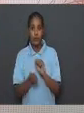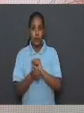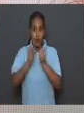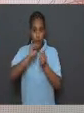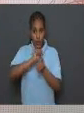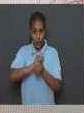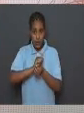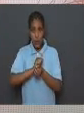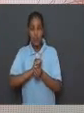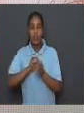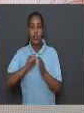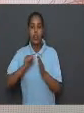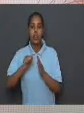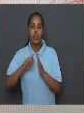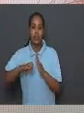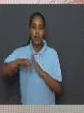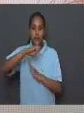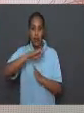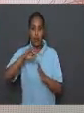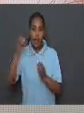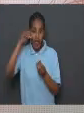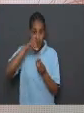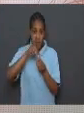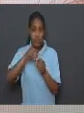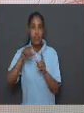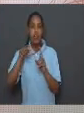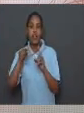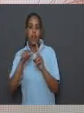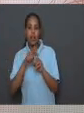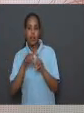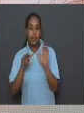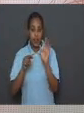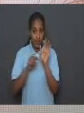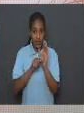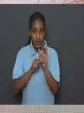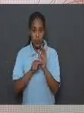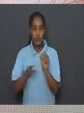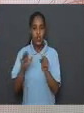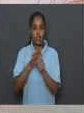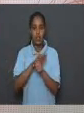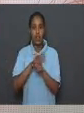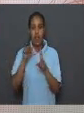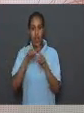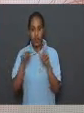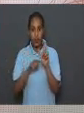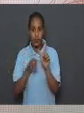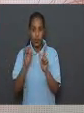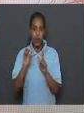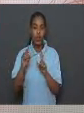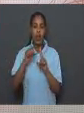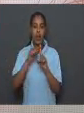the electron-adding cathode, and the negatively charged ions, or